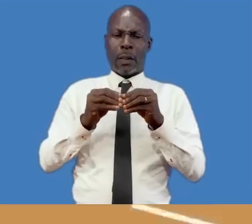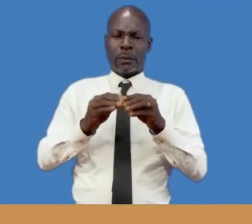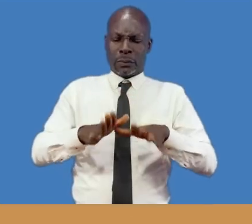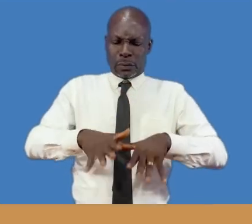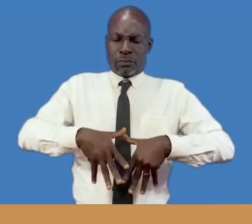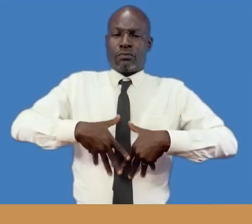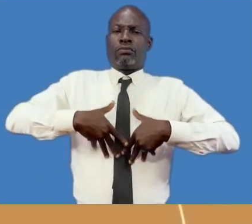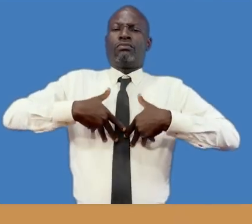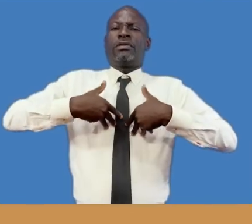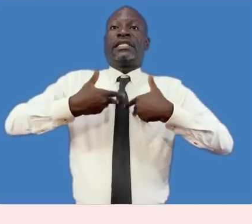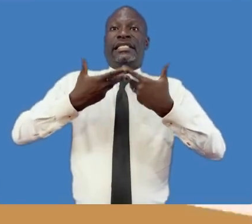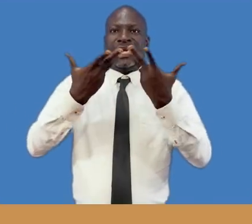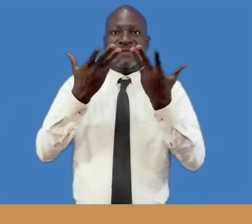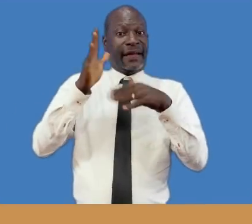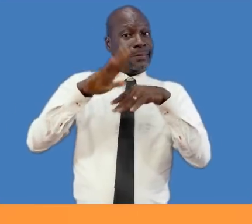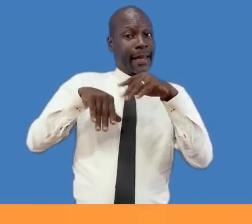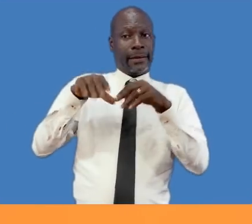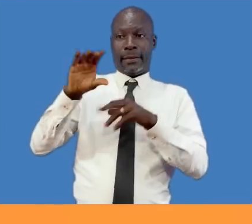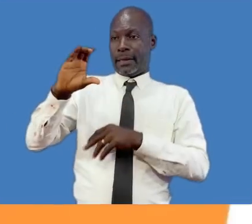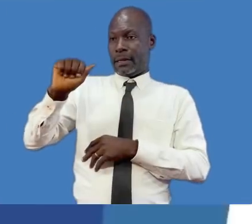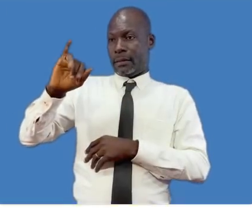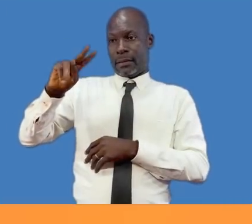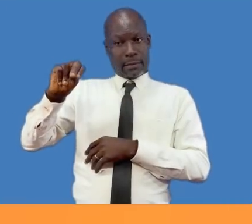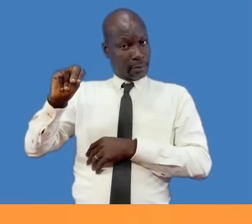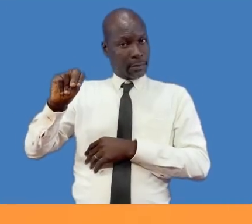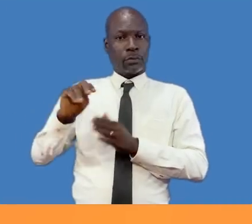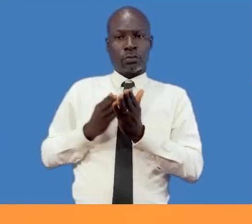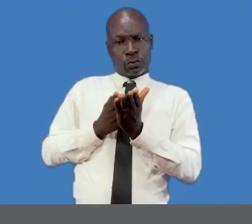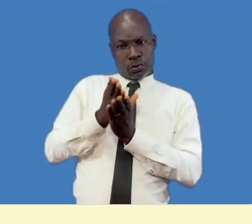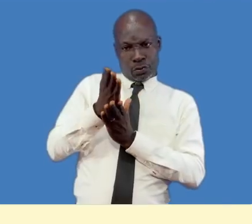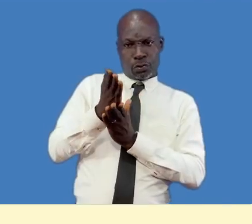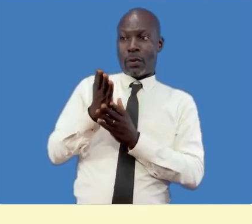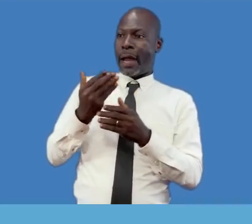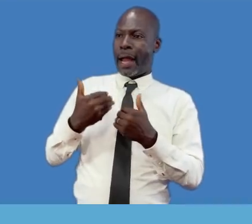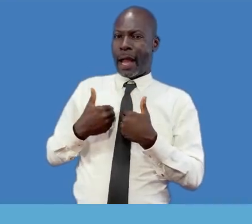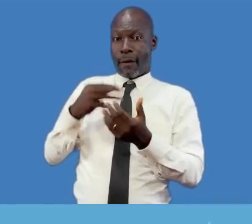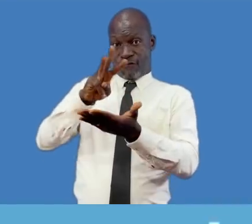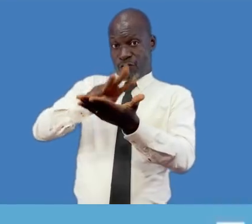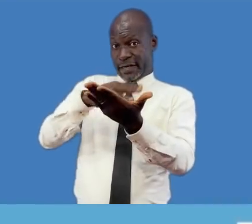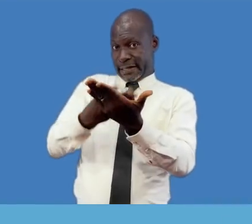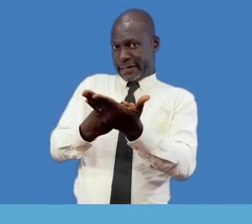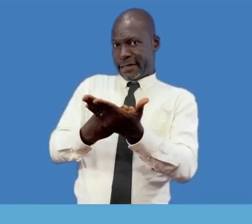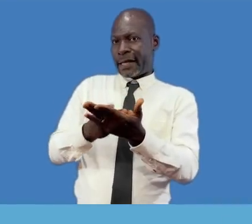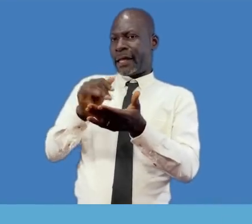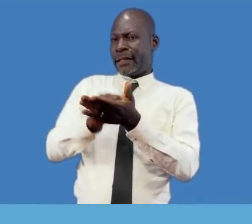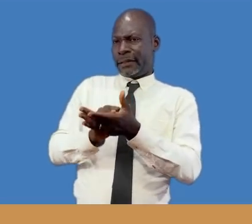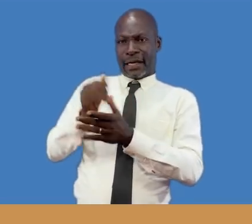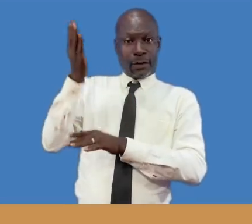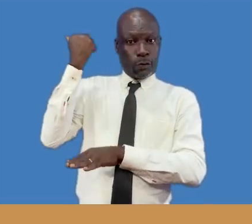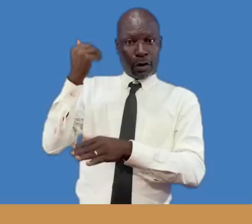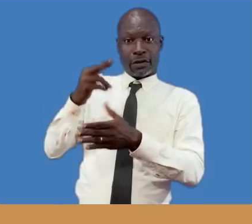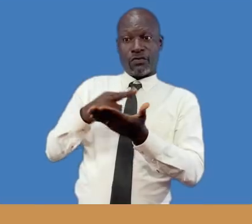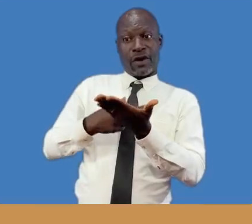excellent sacrifice than Cain, through which he obtained witness that he was